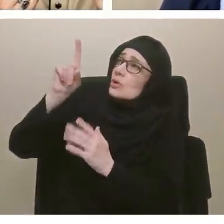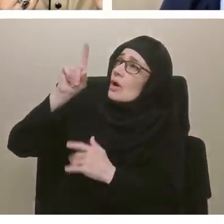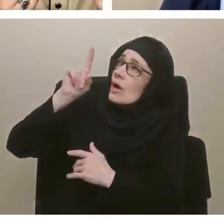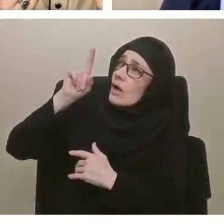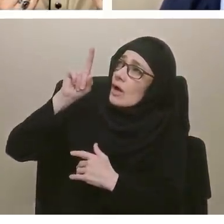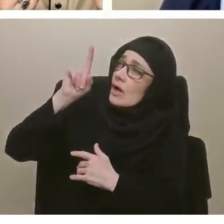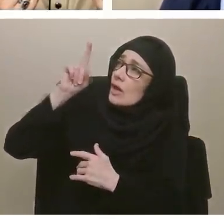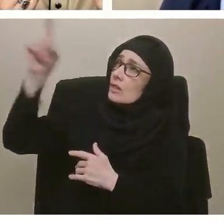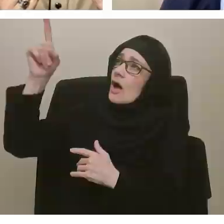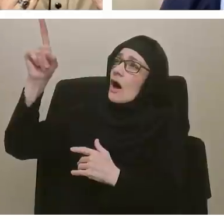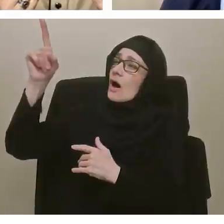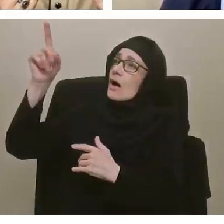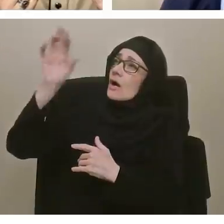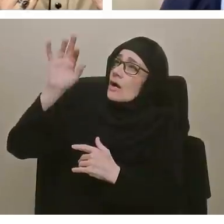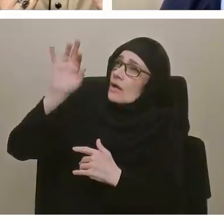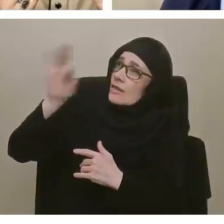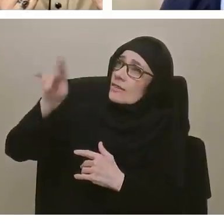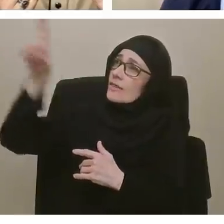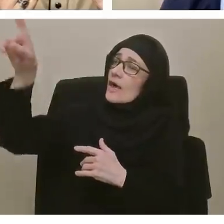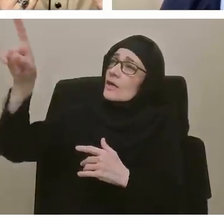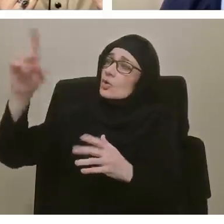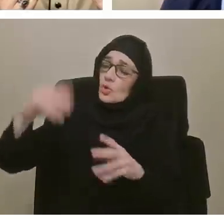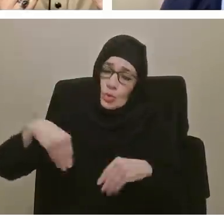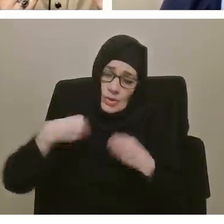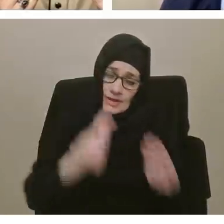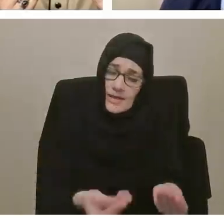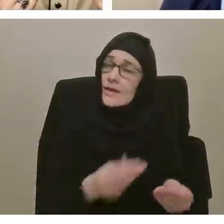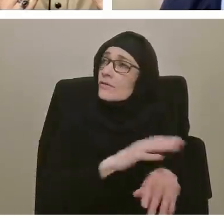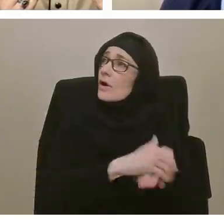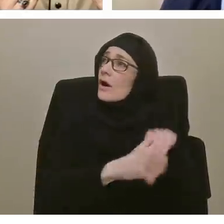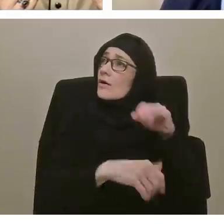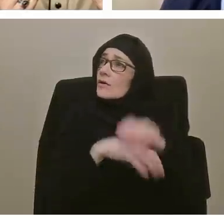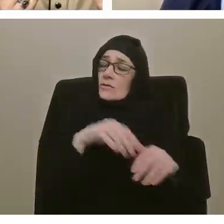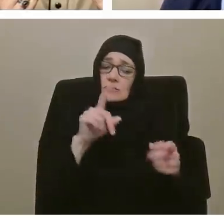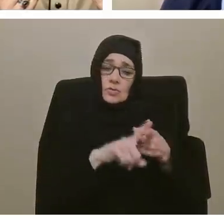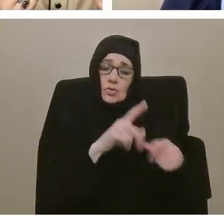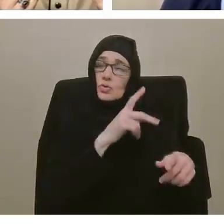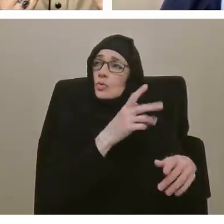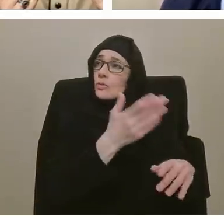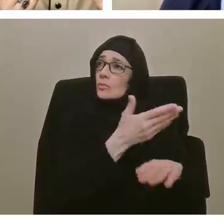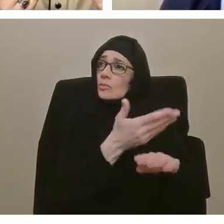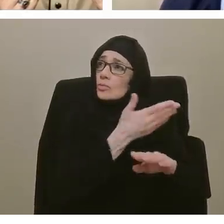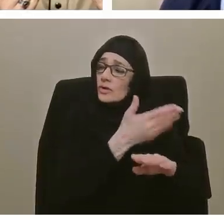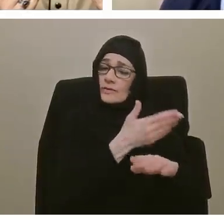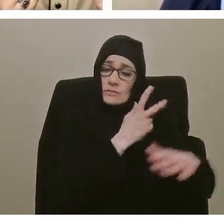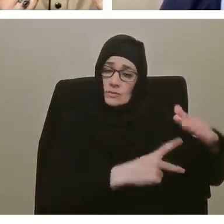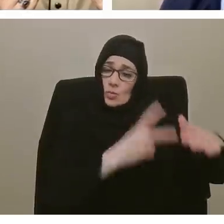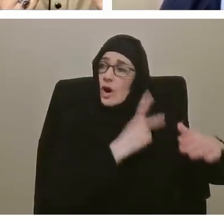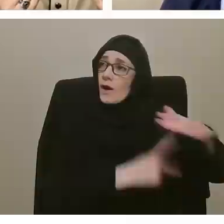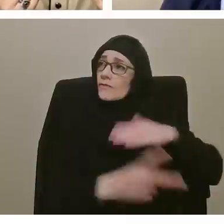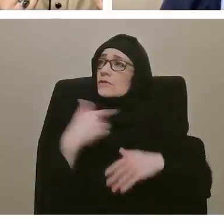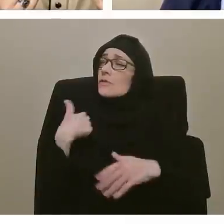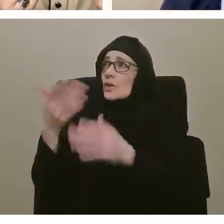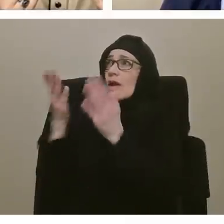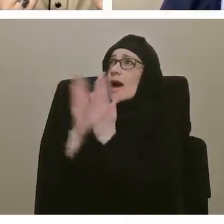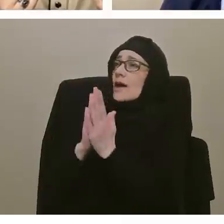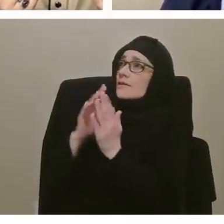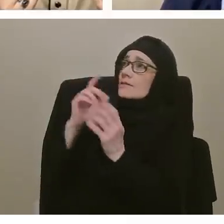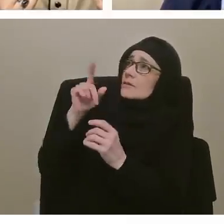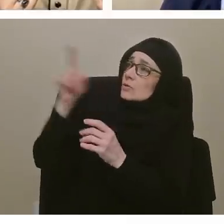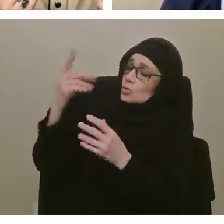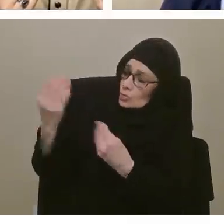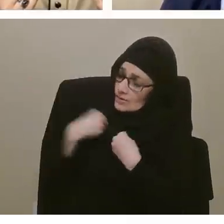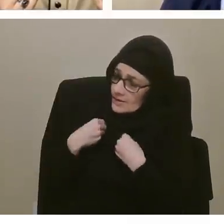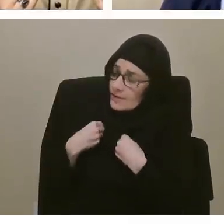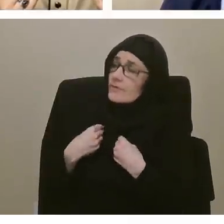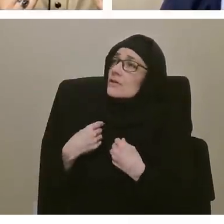brought relief to your prophets, we ask you to bring us relief, to bring us wellness, to bring